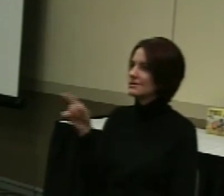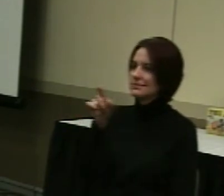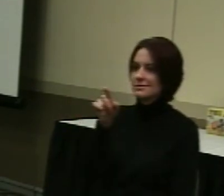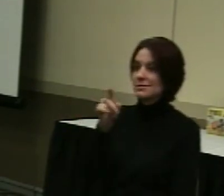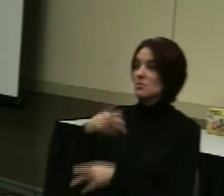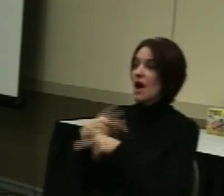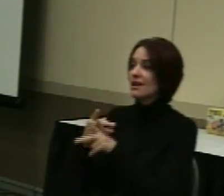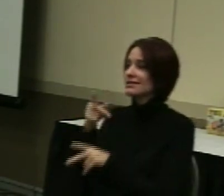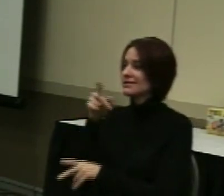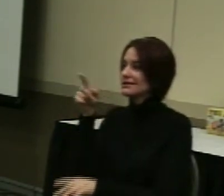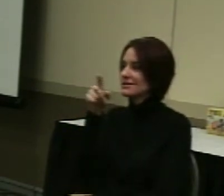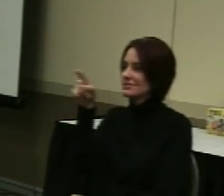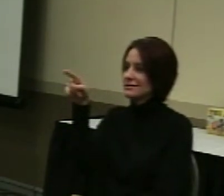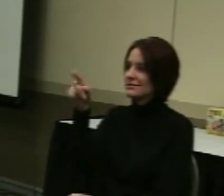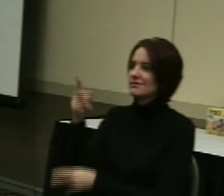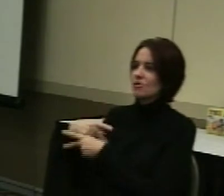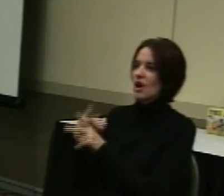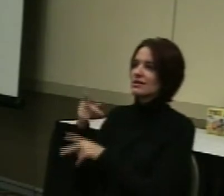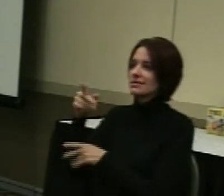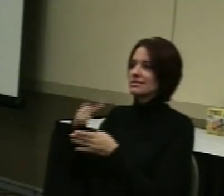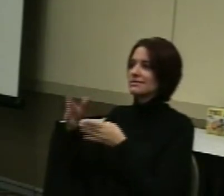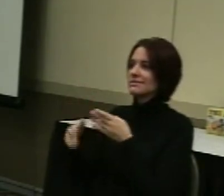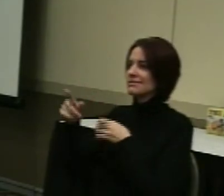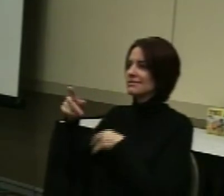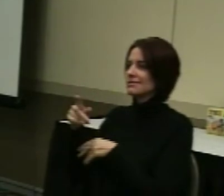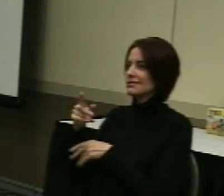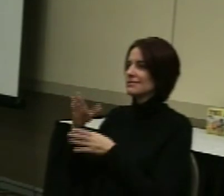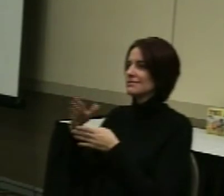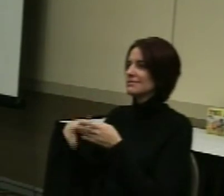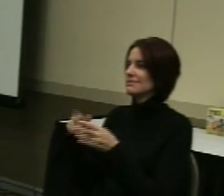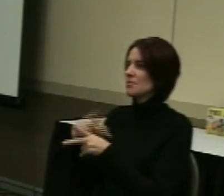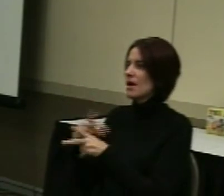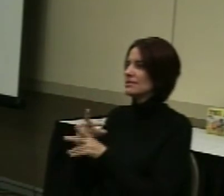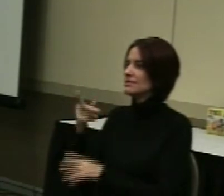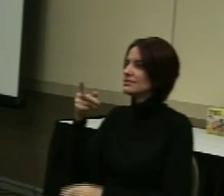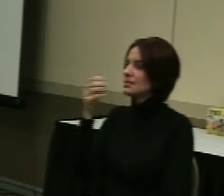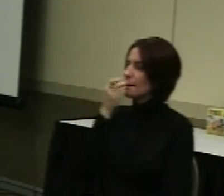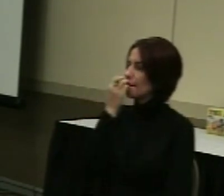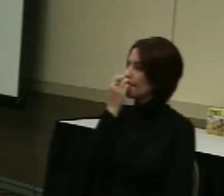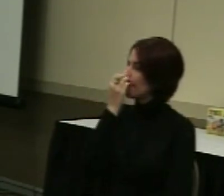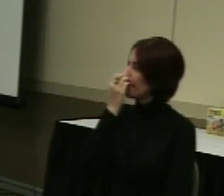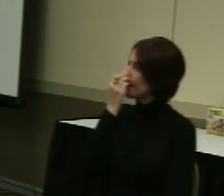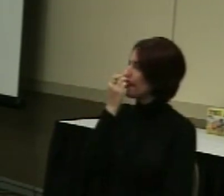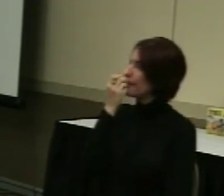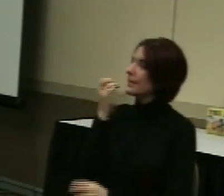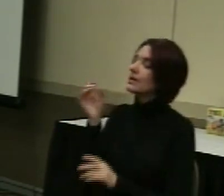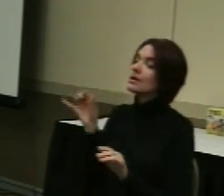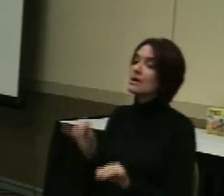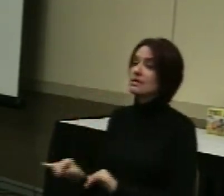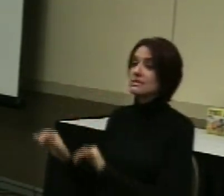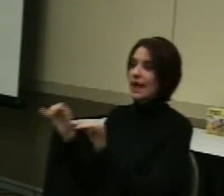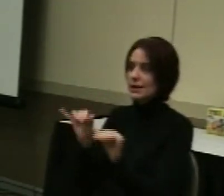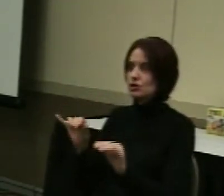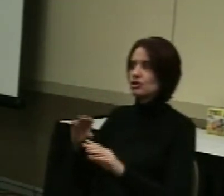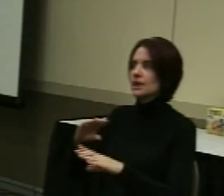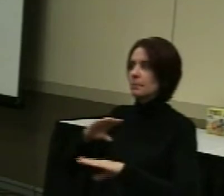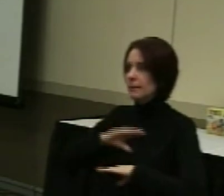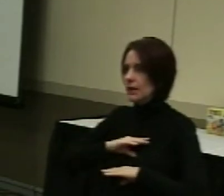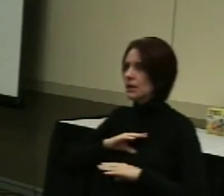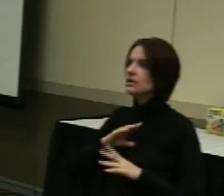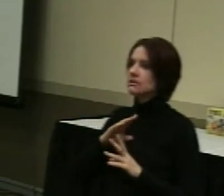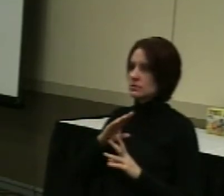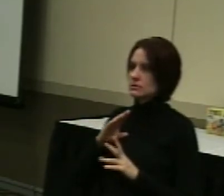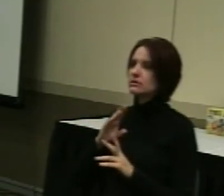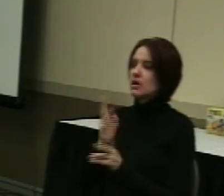I heard product. Did I hear product? I hear product, standards and meeting them. Oh my goodness, so product focused,